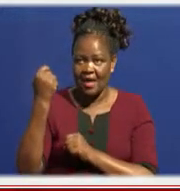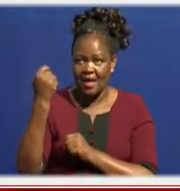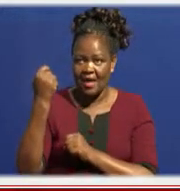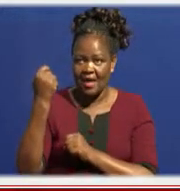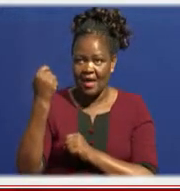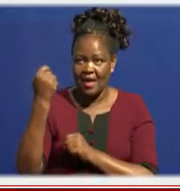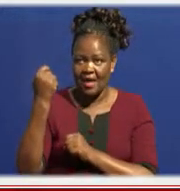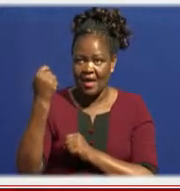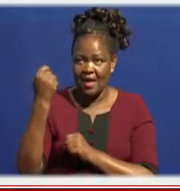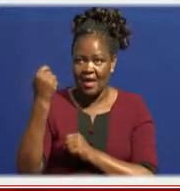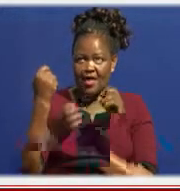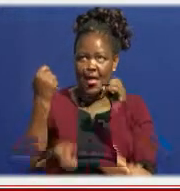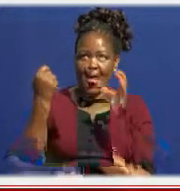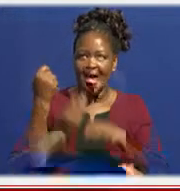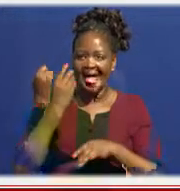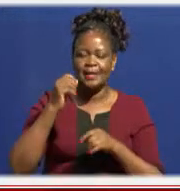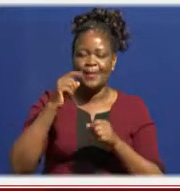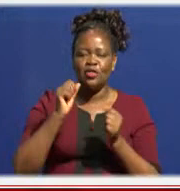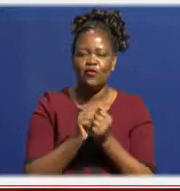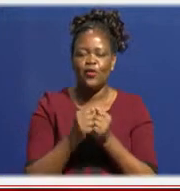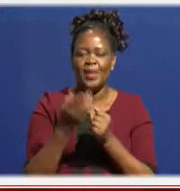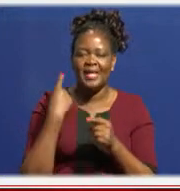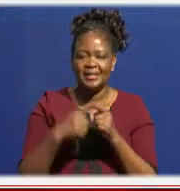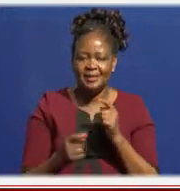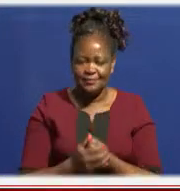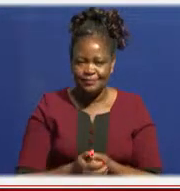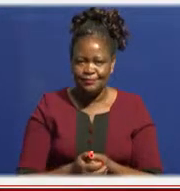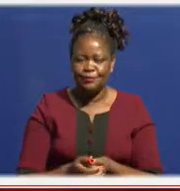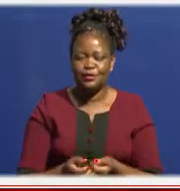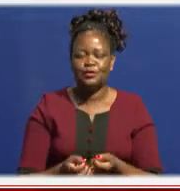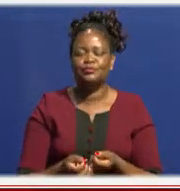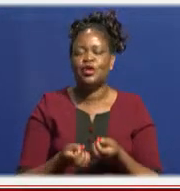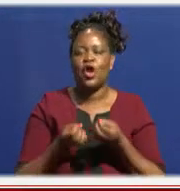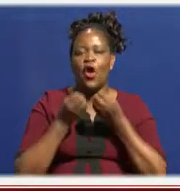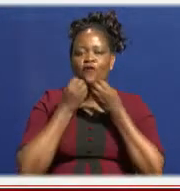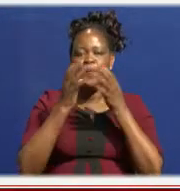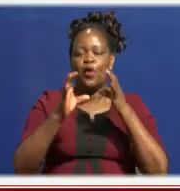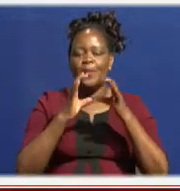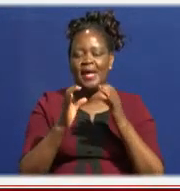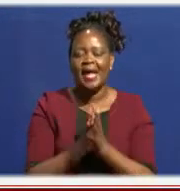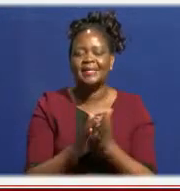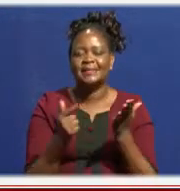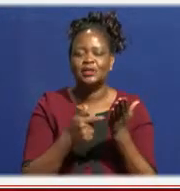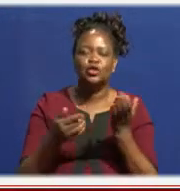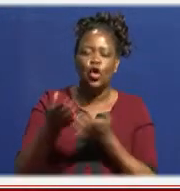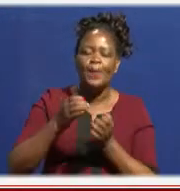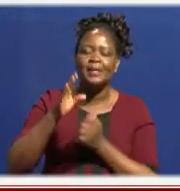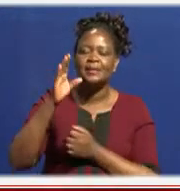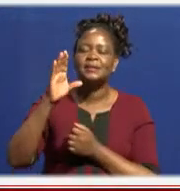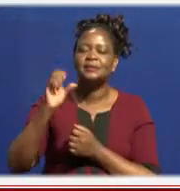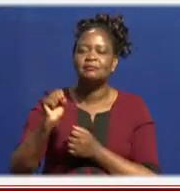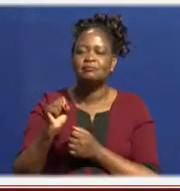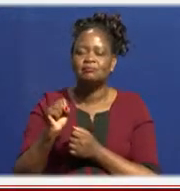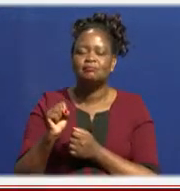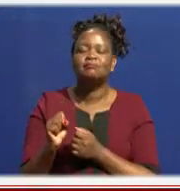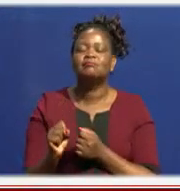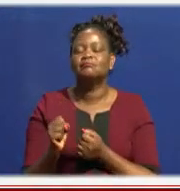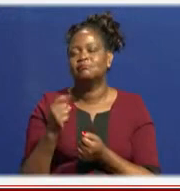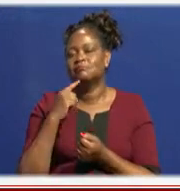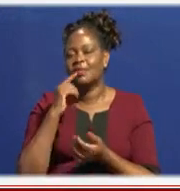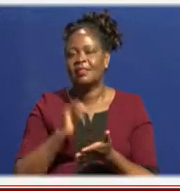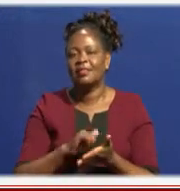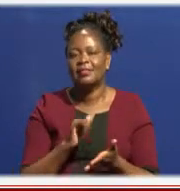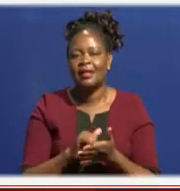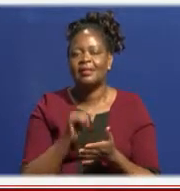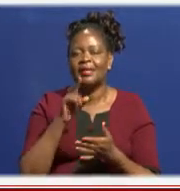official in October last year. Information, Communication and the Digital Economy Cabinet Secretary Eliud Owalo